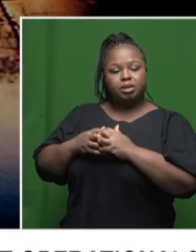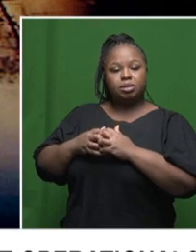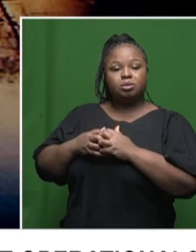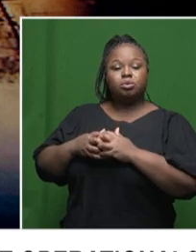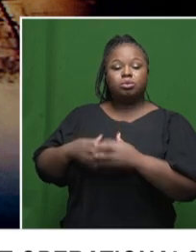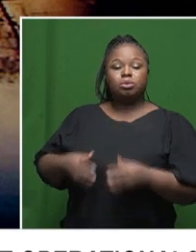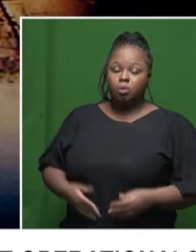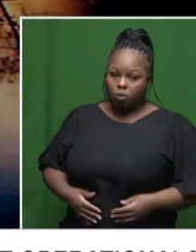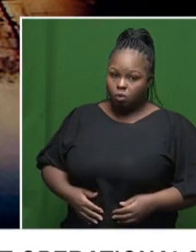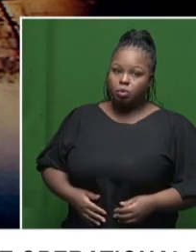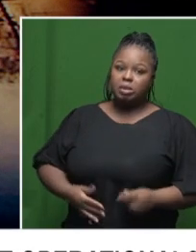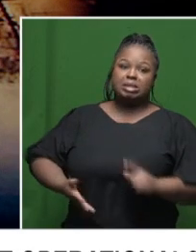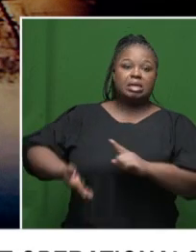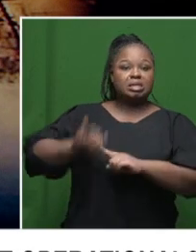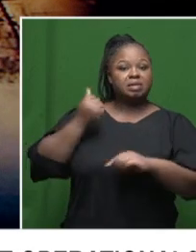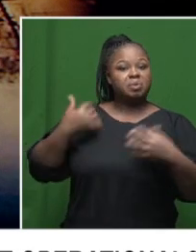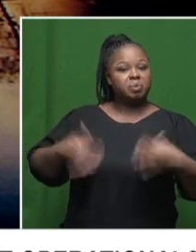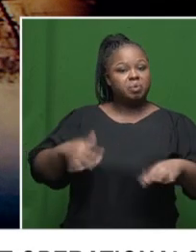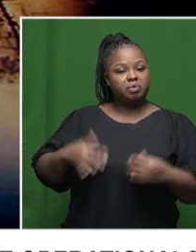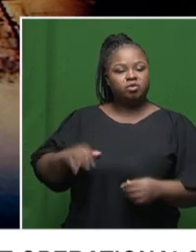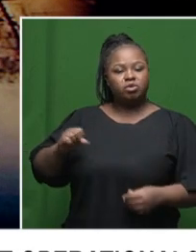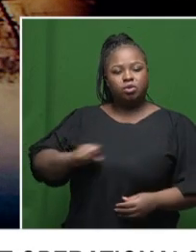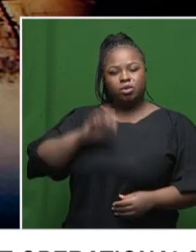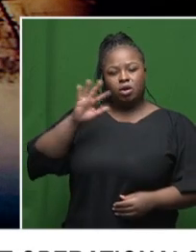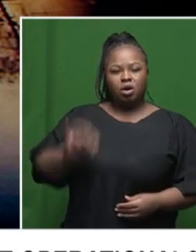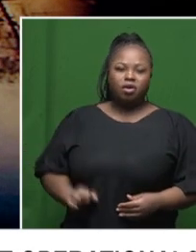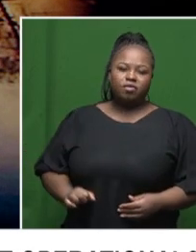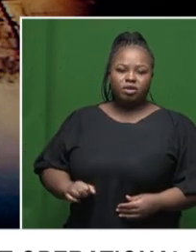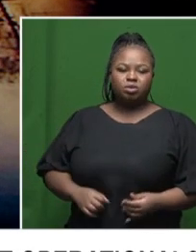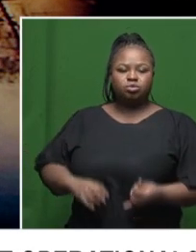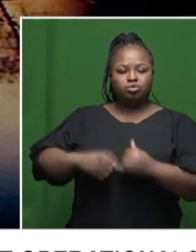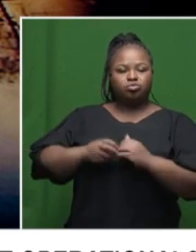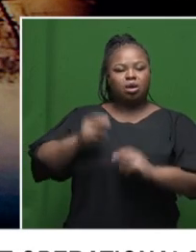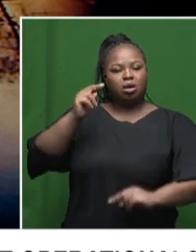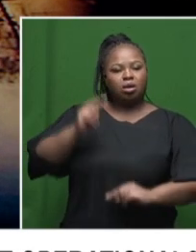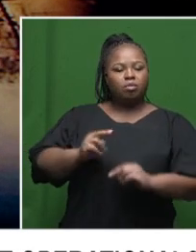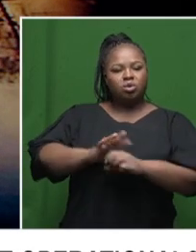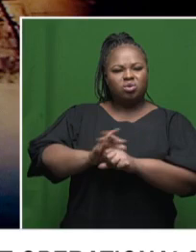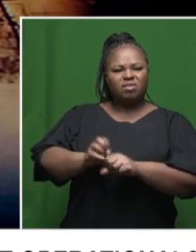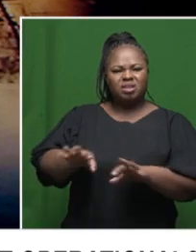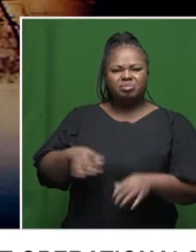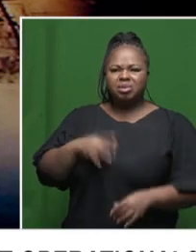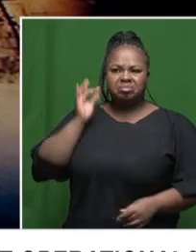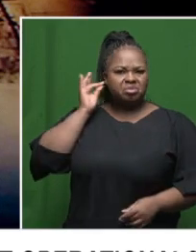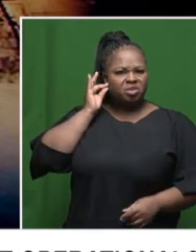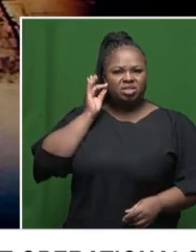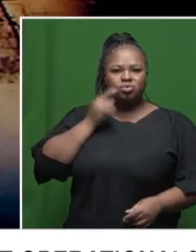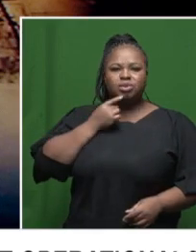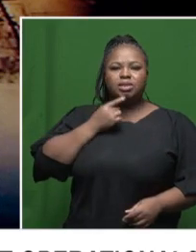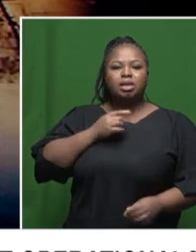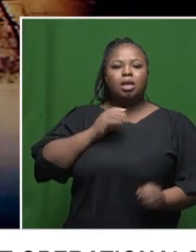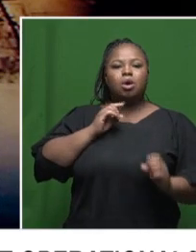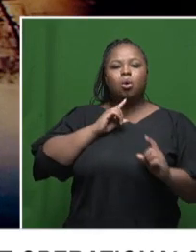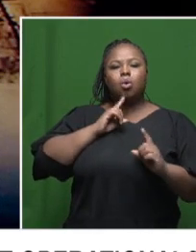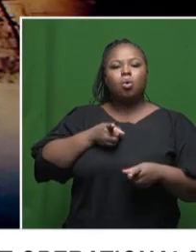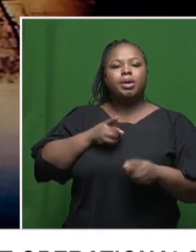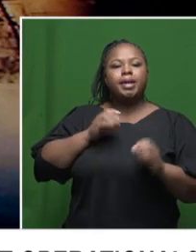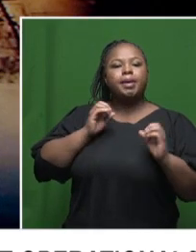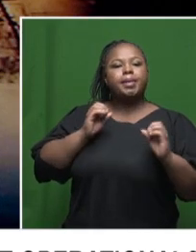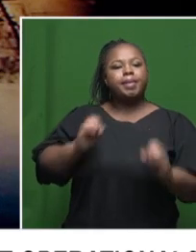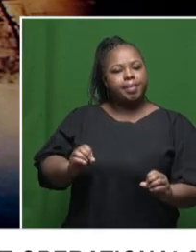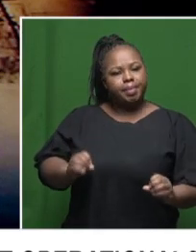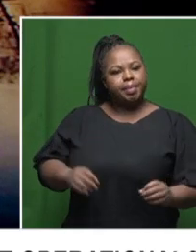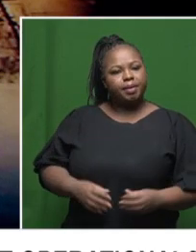huge milestone for South Africa and Africa in general to combat COVID-19. Now we hear this week that not a single order has